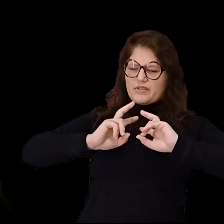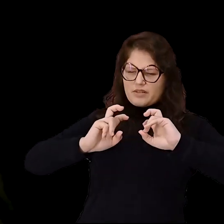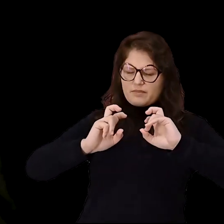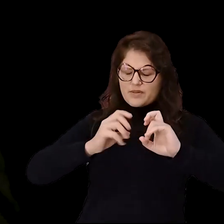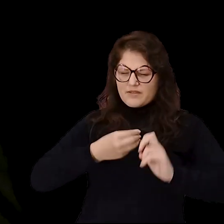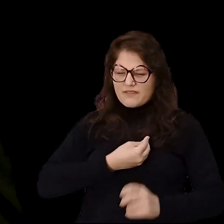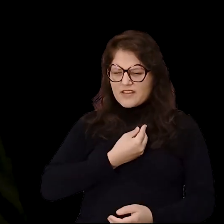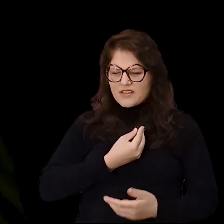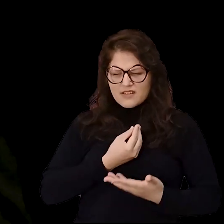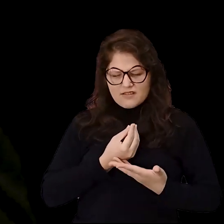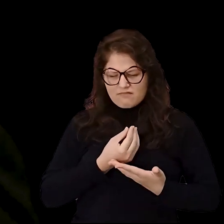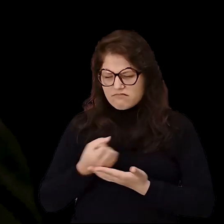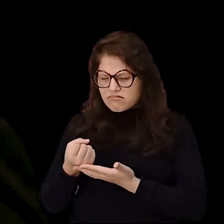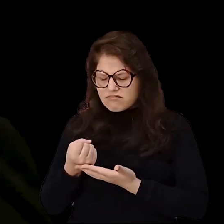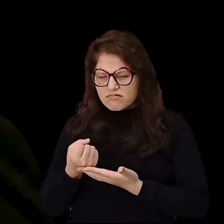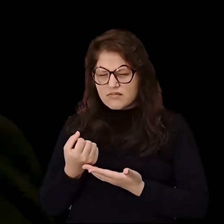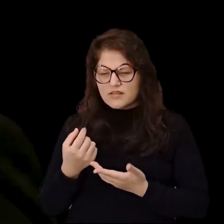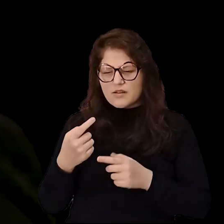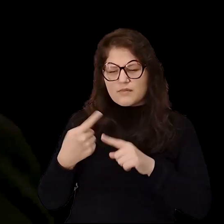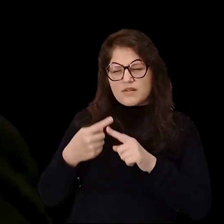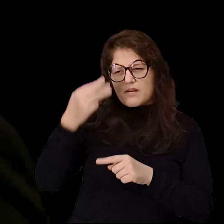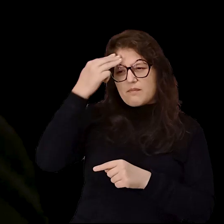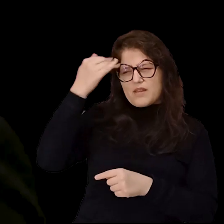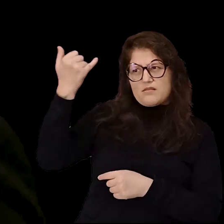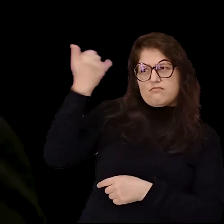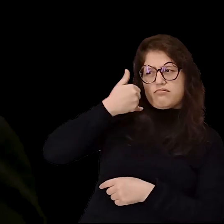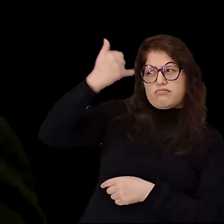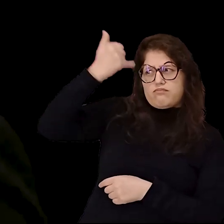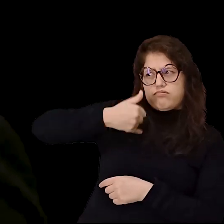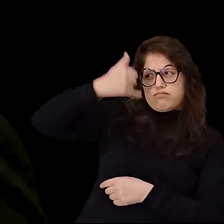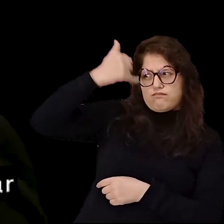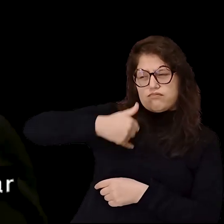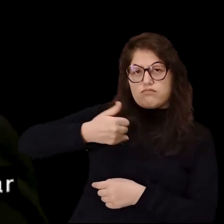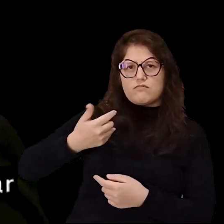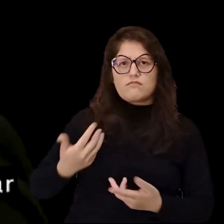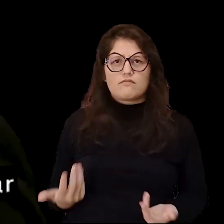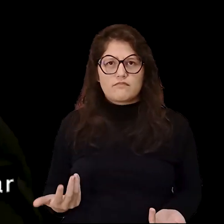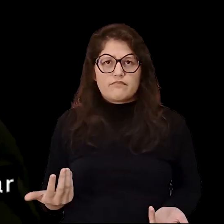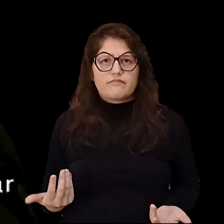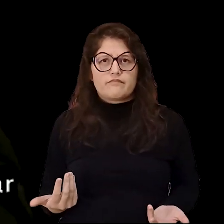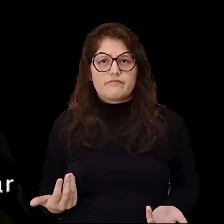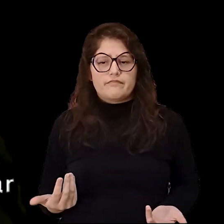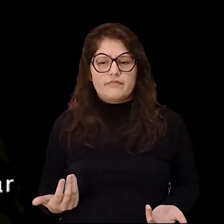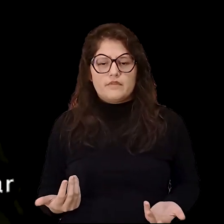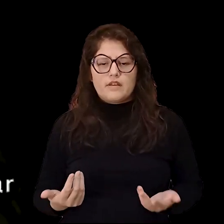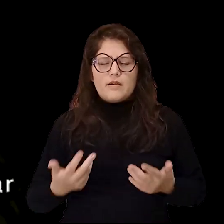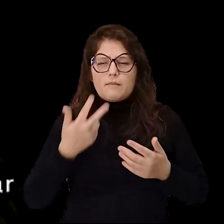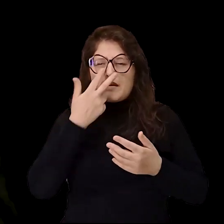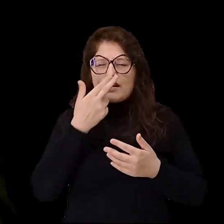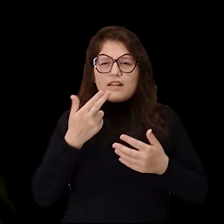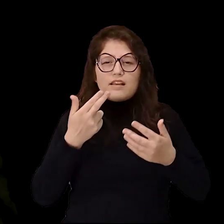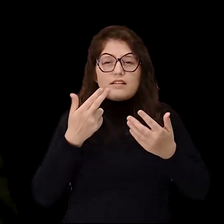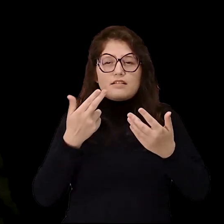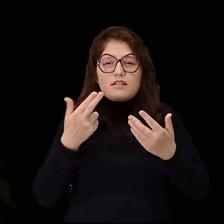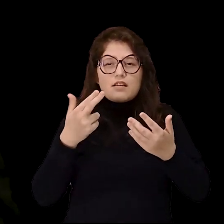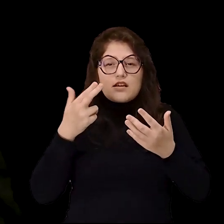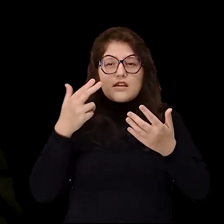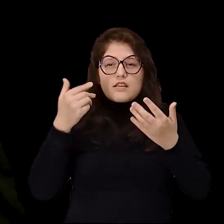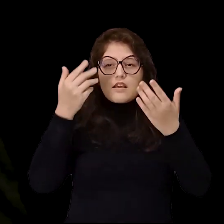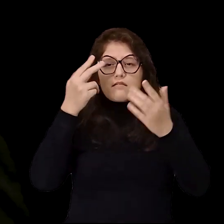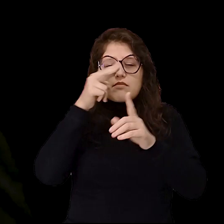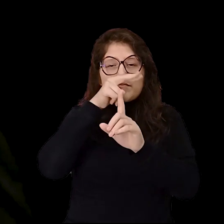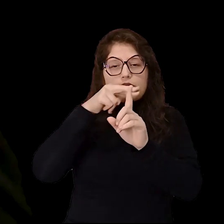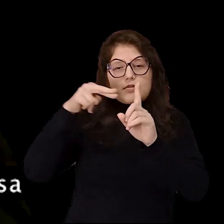nothing. You are nobody. You don't even deserve to live. And that was when I really started thinking about killing